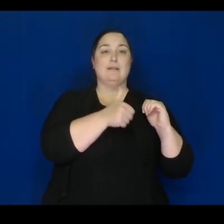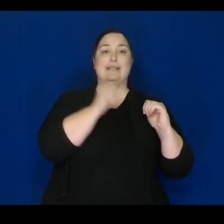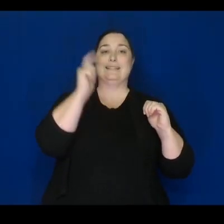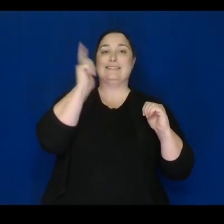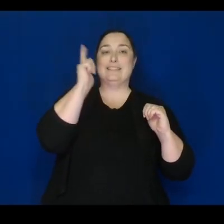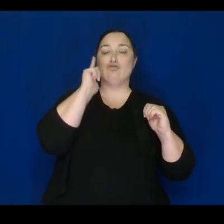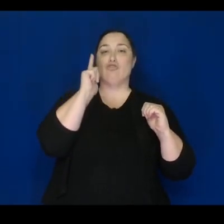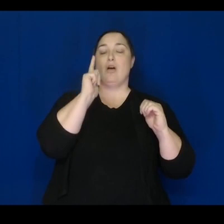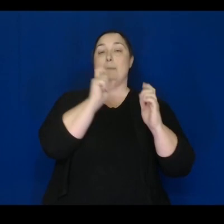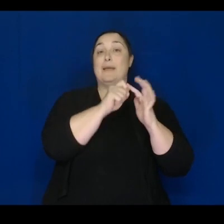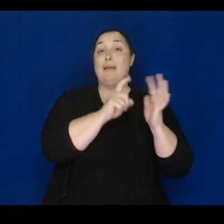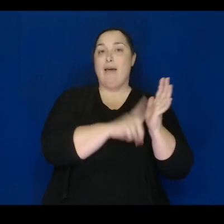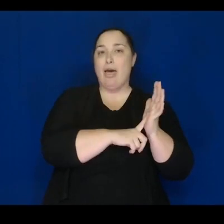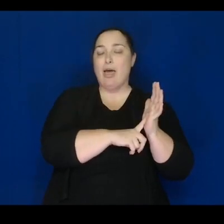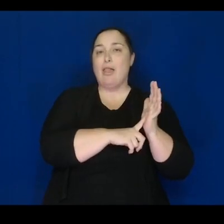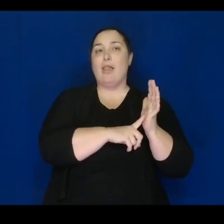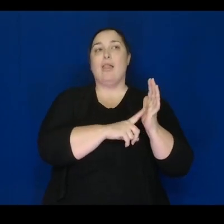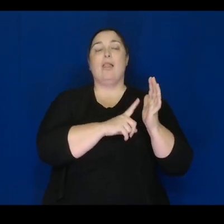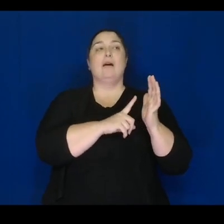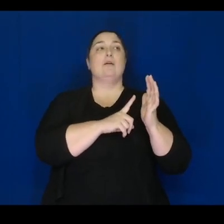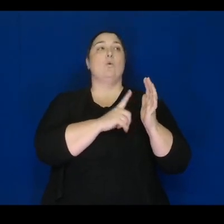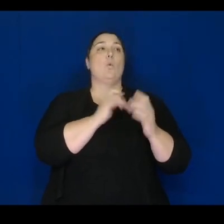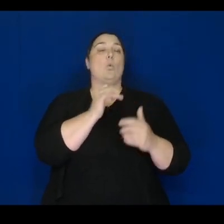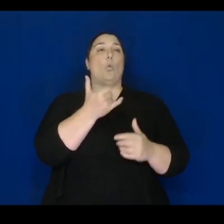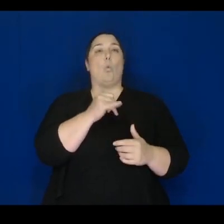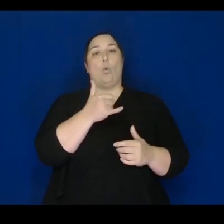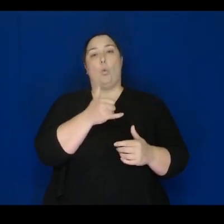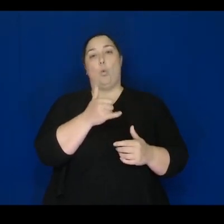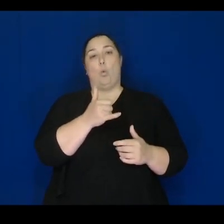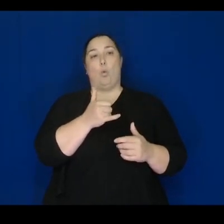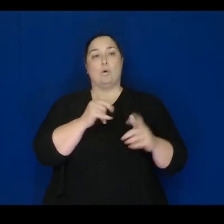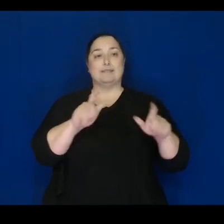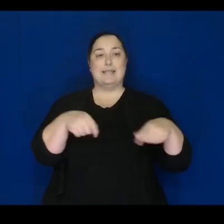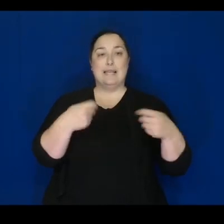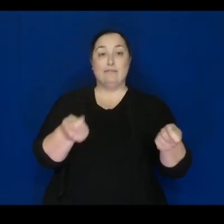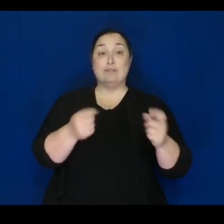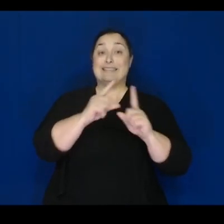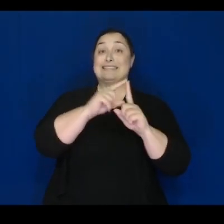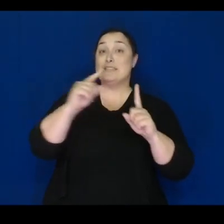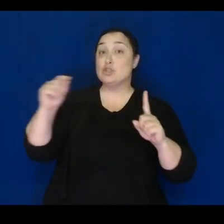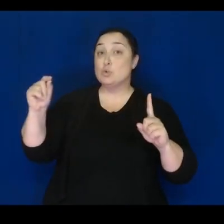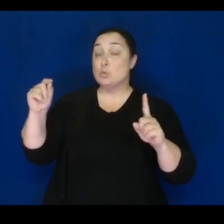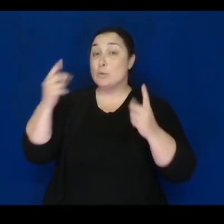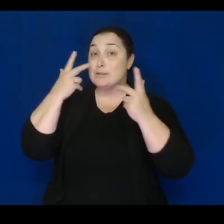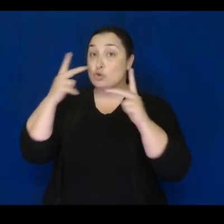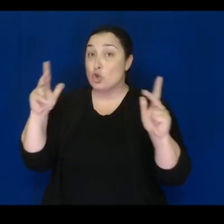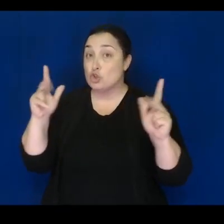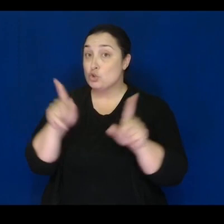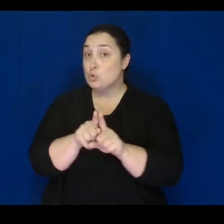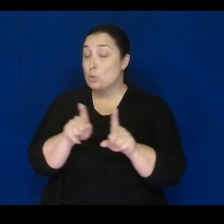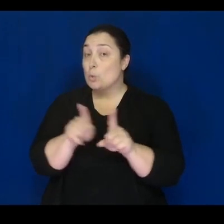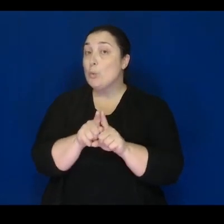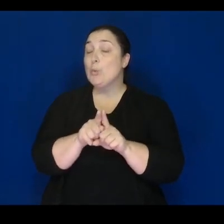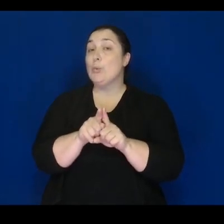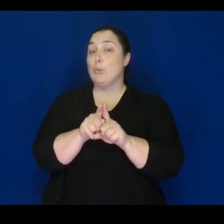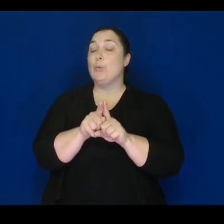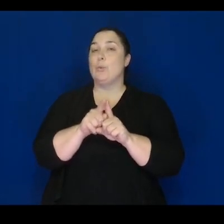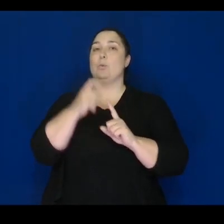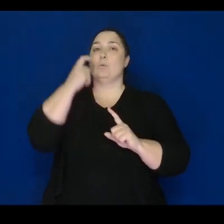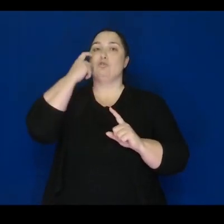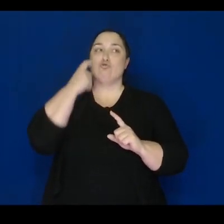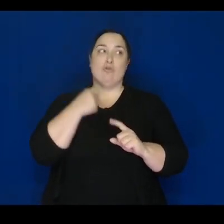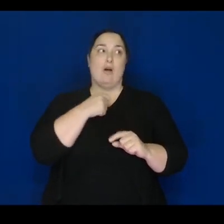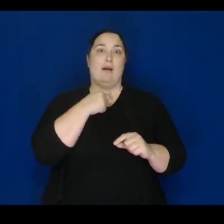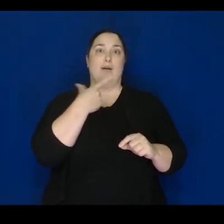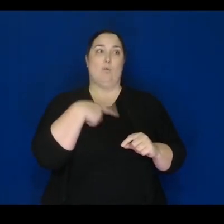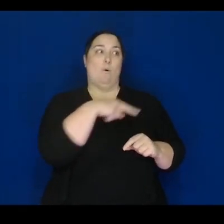learning session, or whether we're delivering a digital excursion, we always try to engage artists to be a part